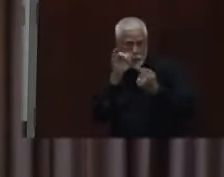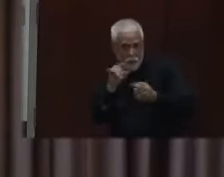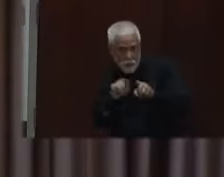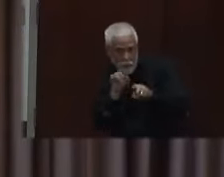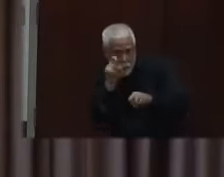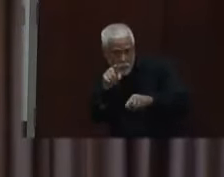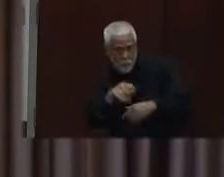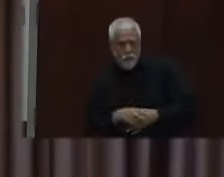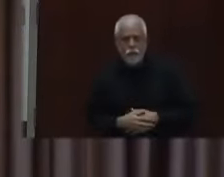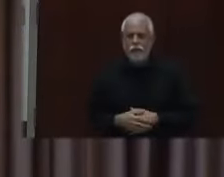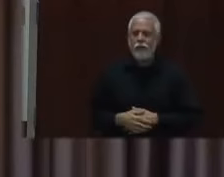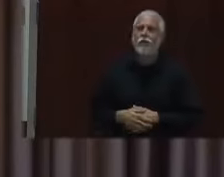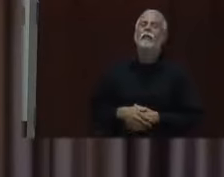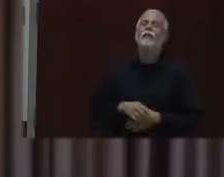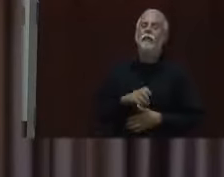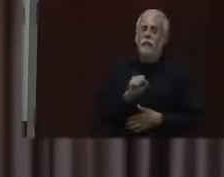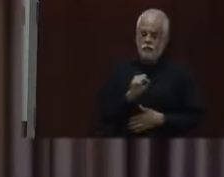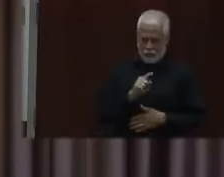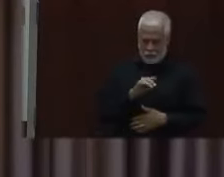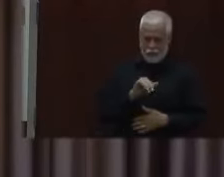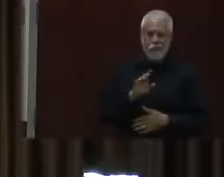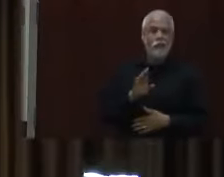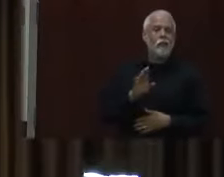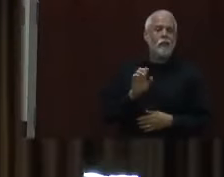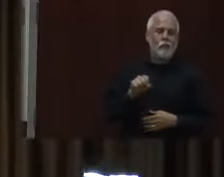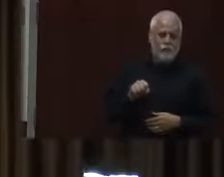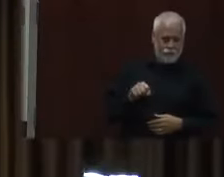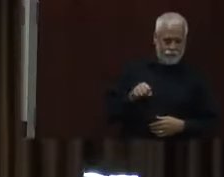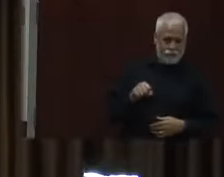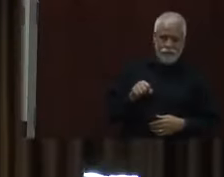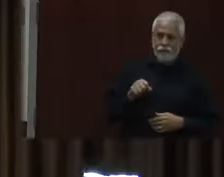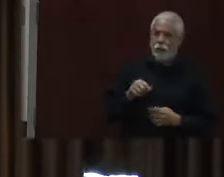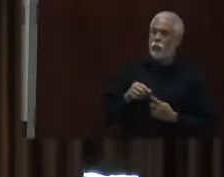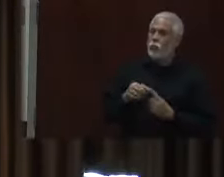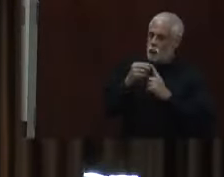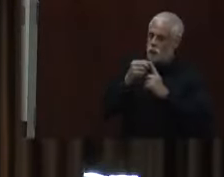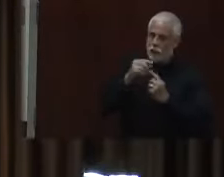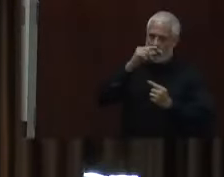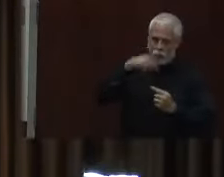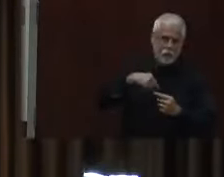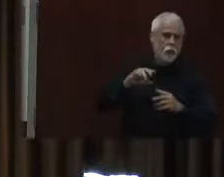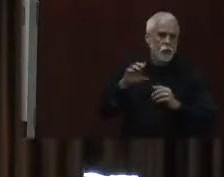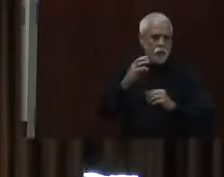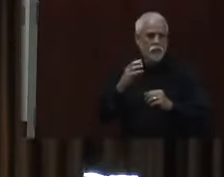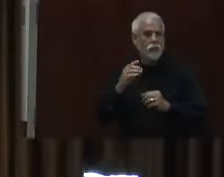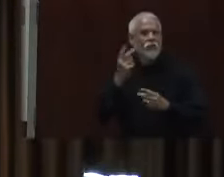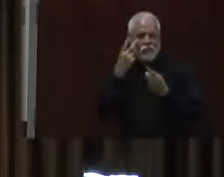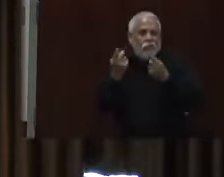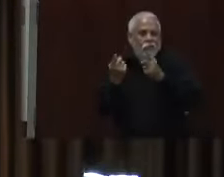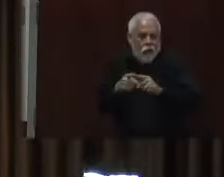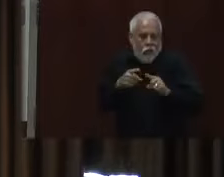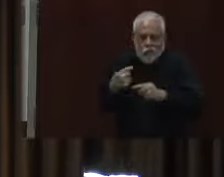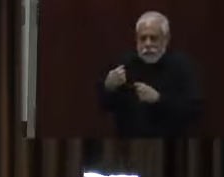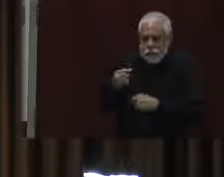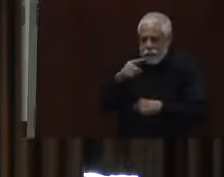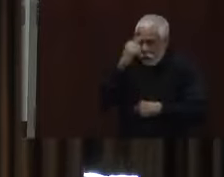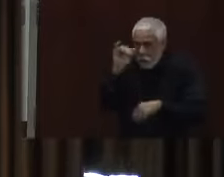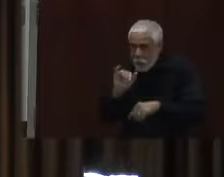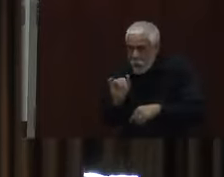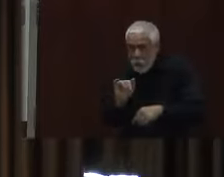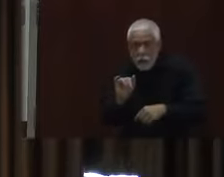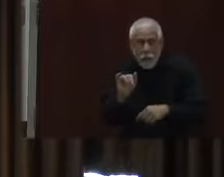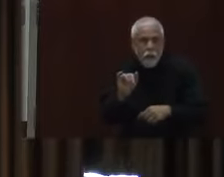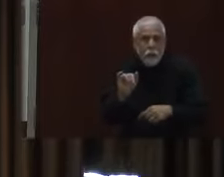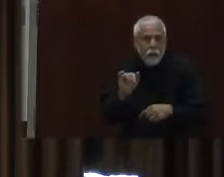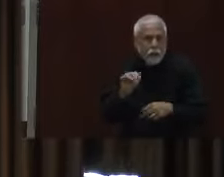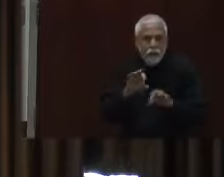well. Yeah, so, and this is not unique necessarily to Thanksgiving and Christmas, because we've seen this happen throughout the summer too,